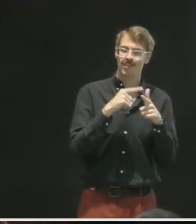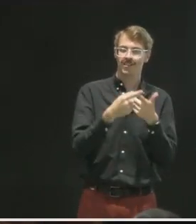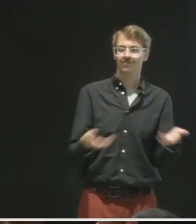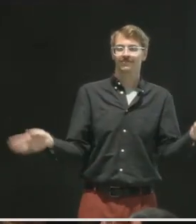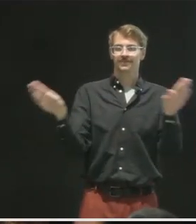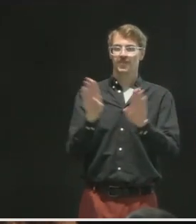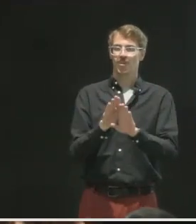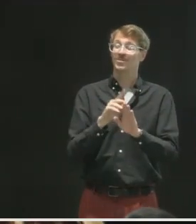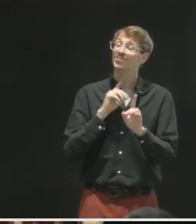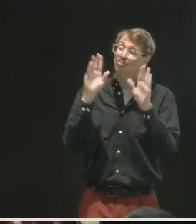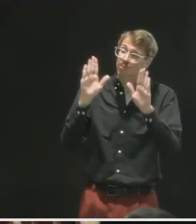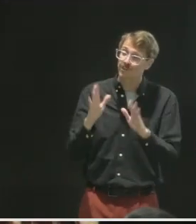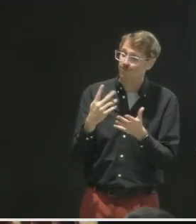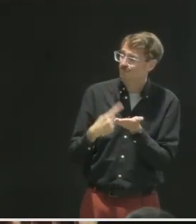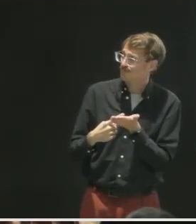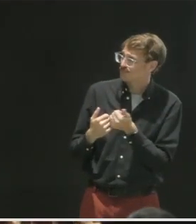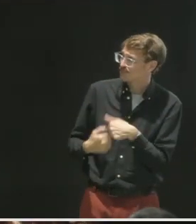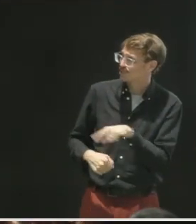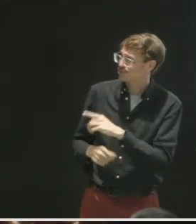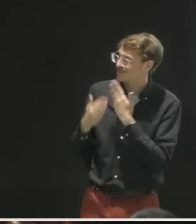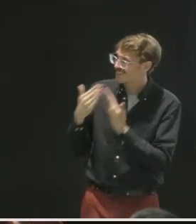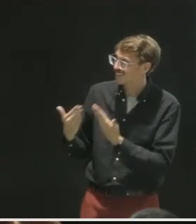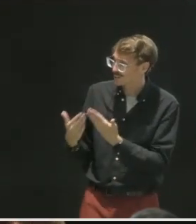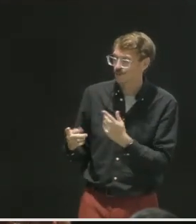wonderful speaking to you all. Thank you so much.